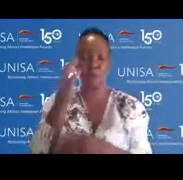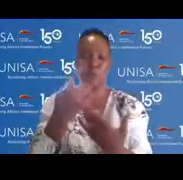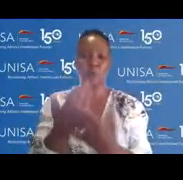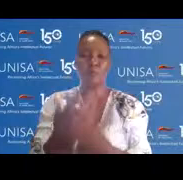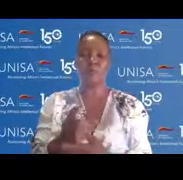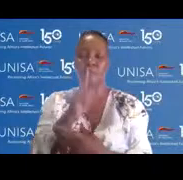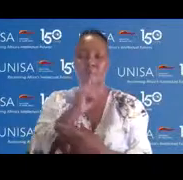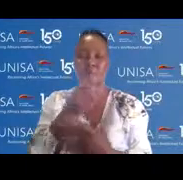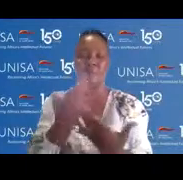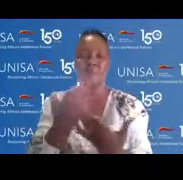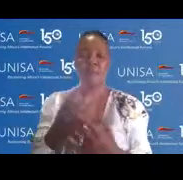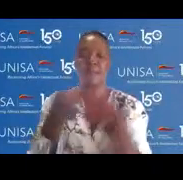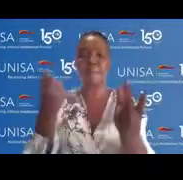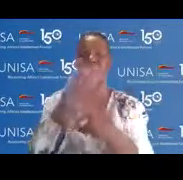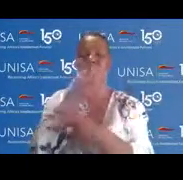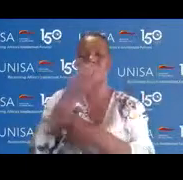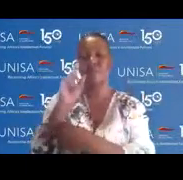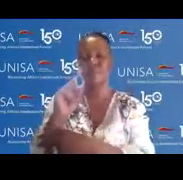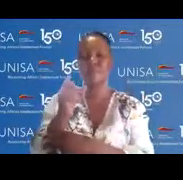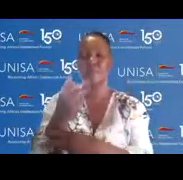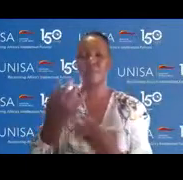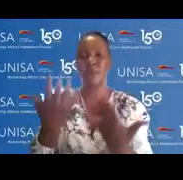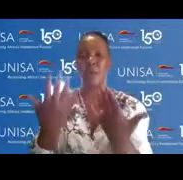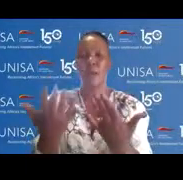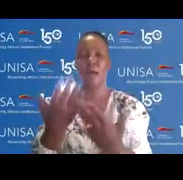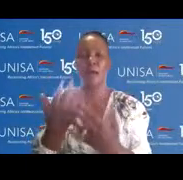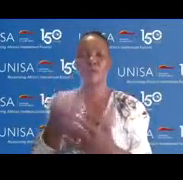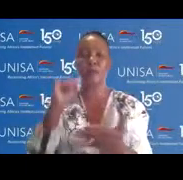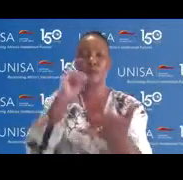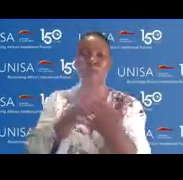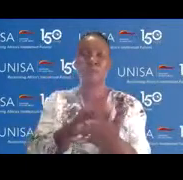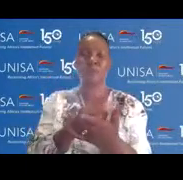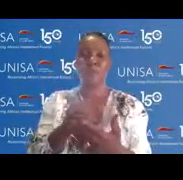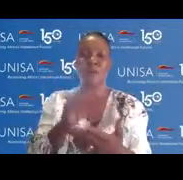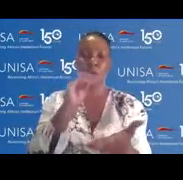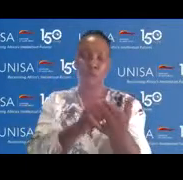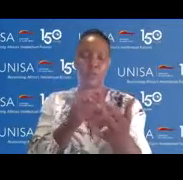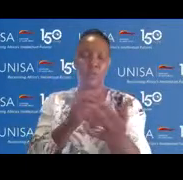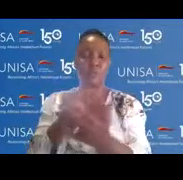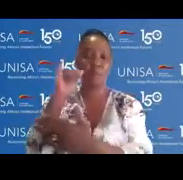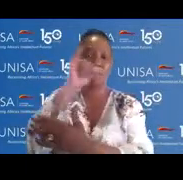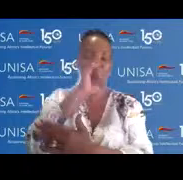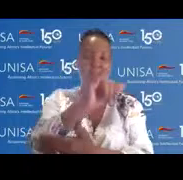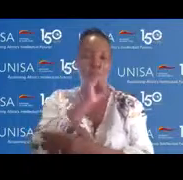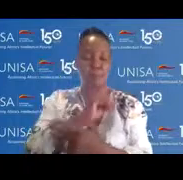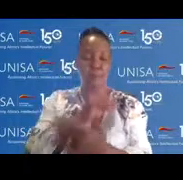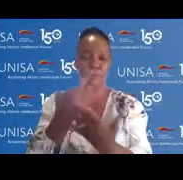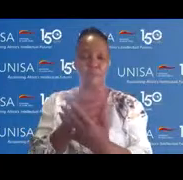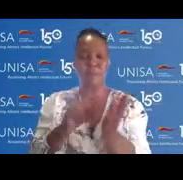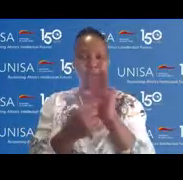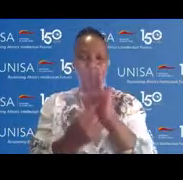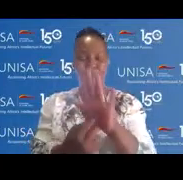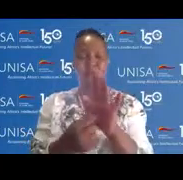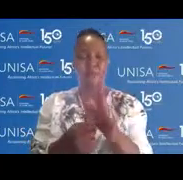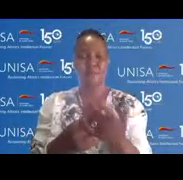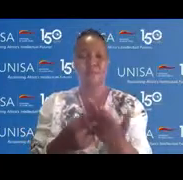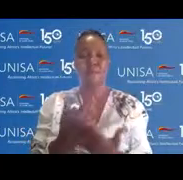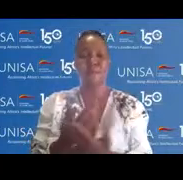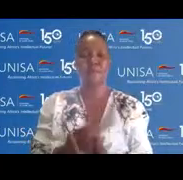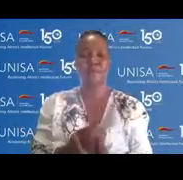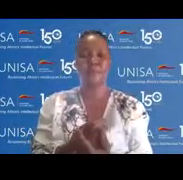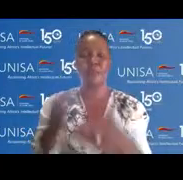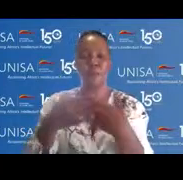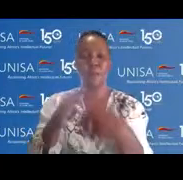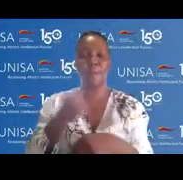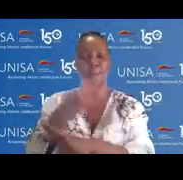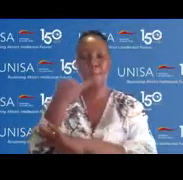People say, okay, how do I put it onto flight mode? I don't know how to do that. All right, let's quickly have a look. Let me open my phone. I'm